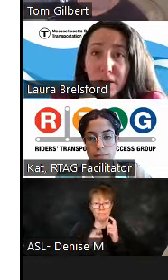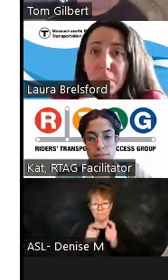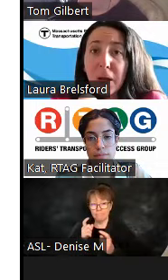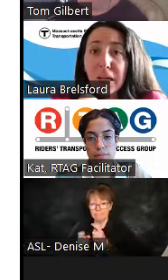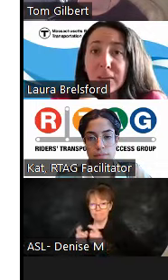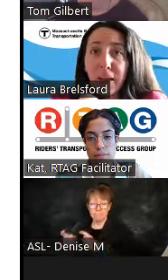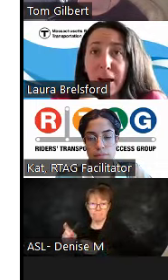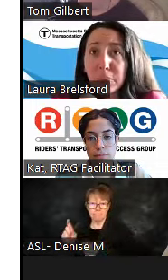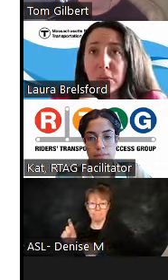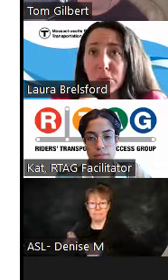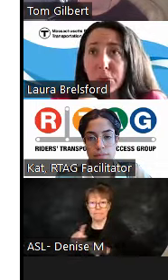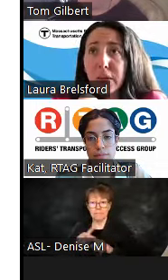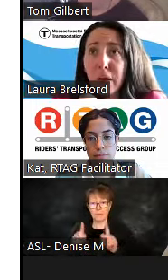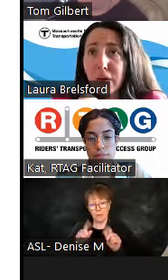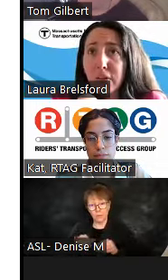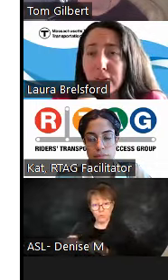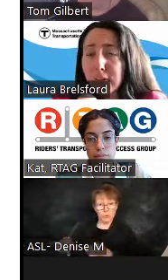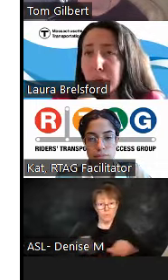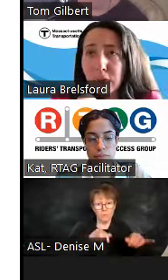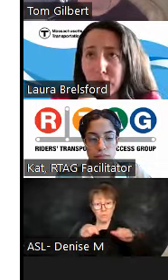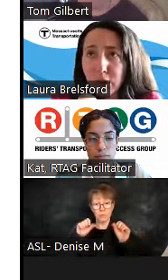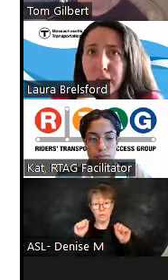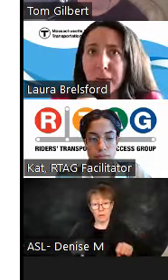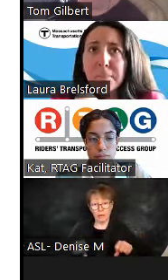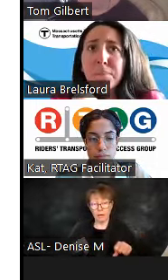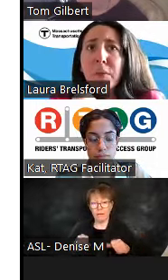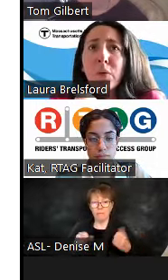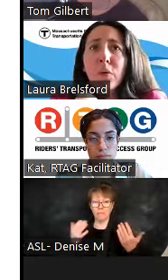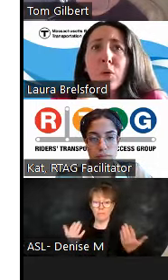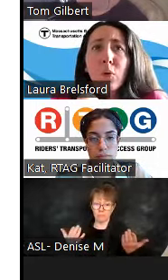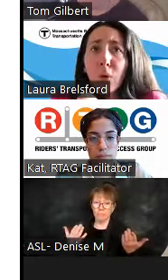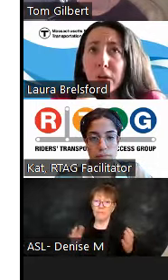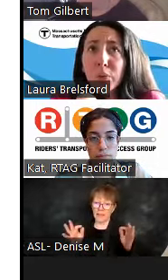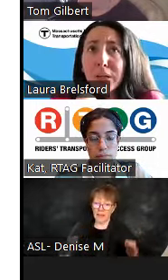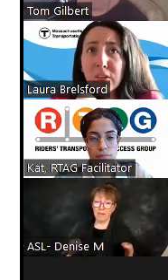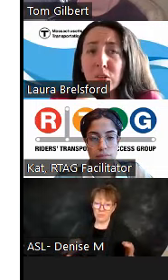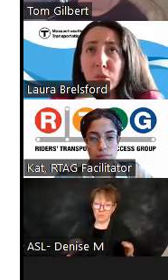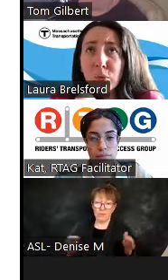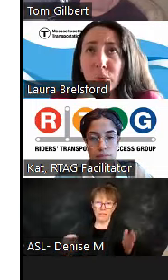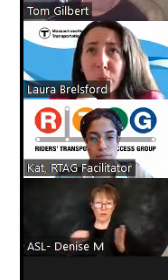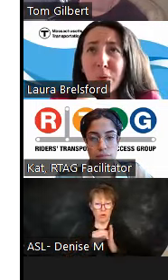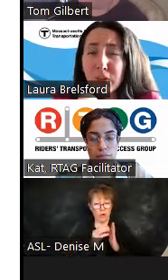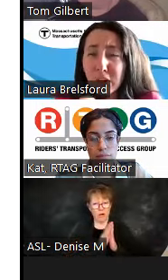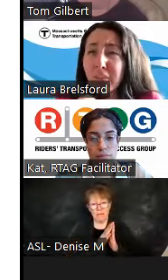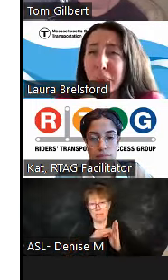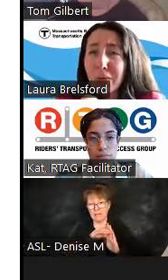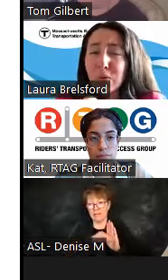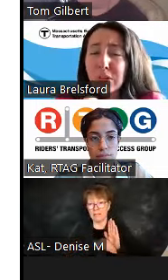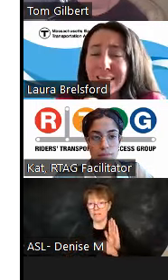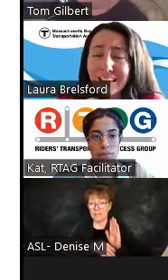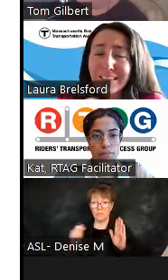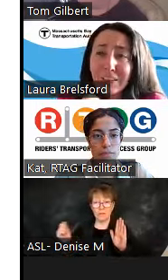started, but it is absolutely on our list because we agree. One, we actually have